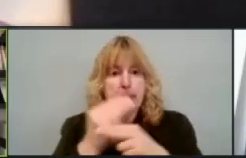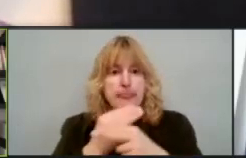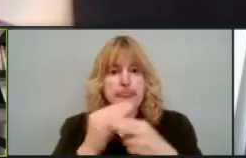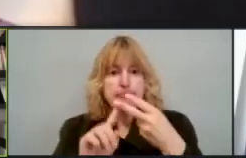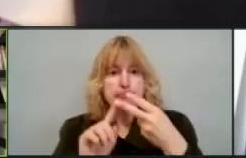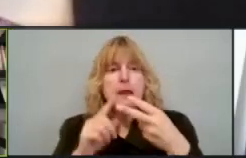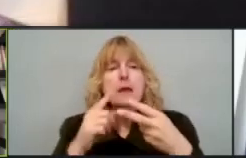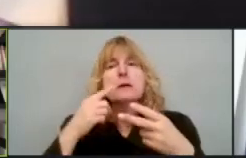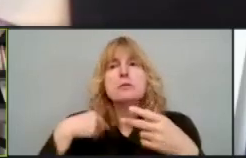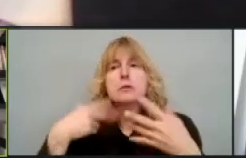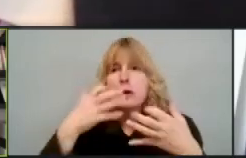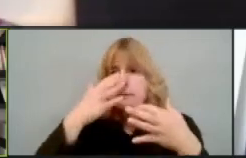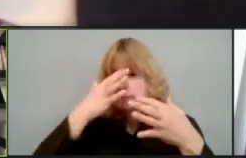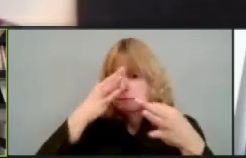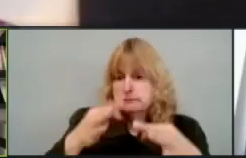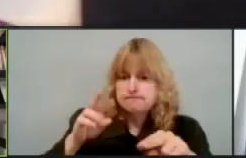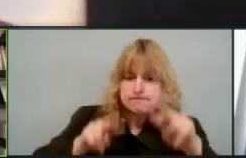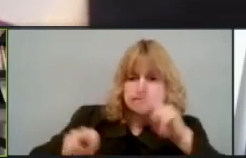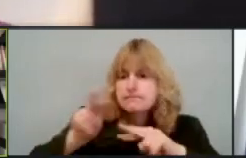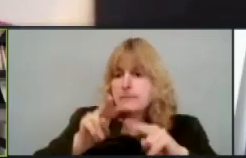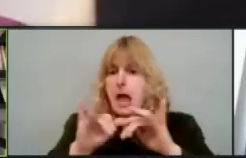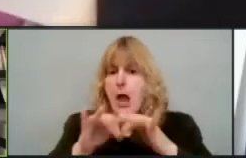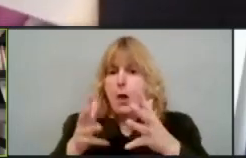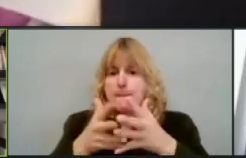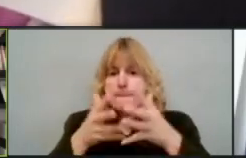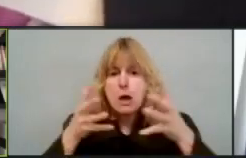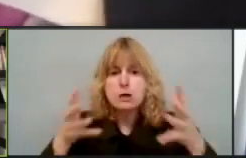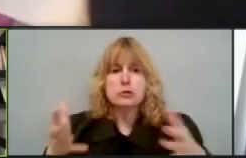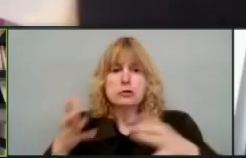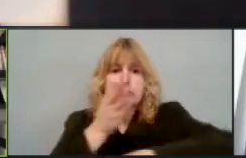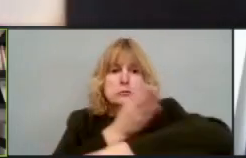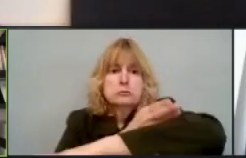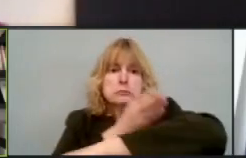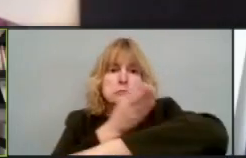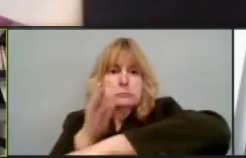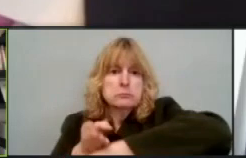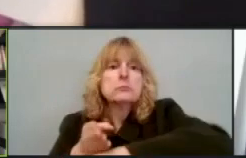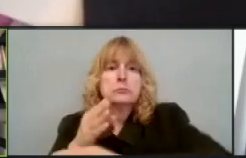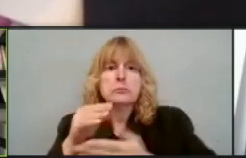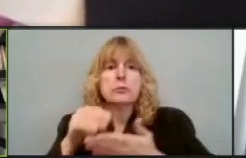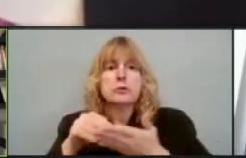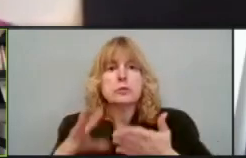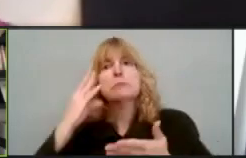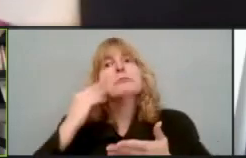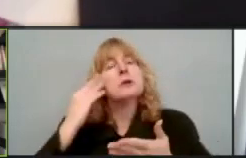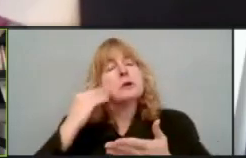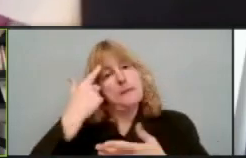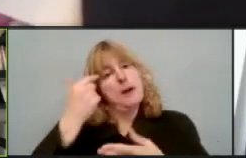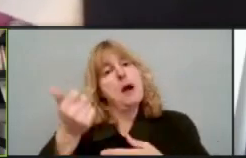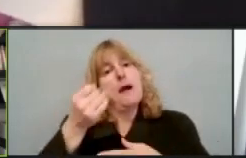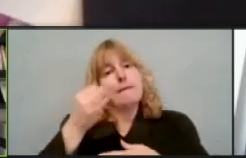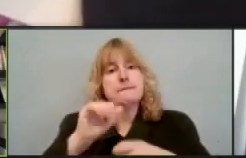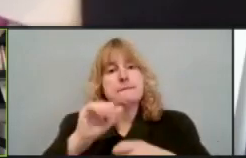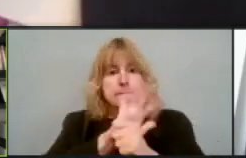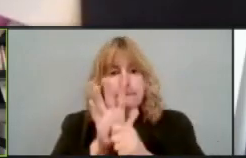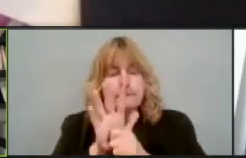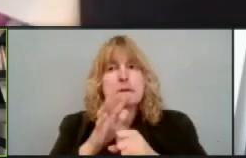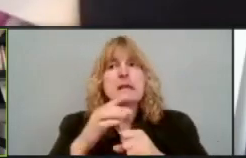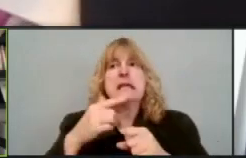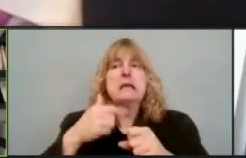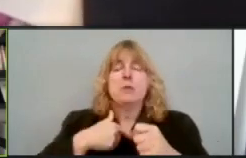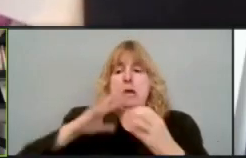loss that our students may have experienced because of COVID. And then we built in extra time